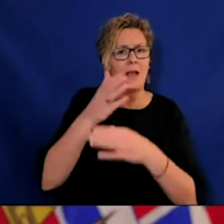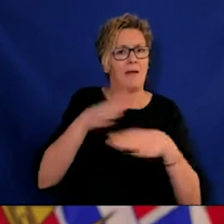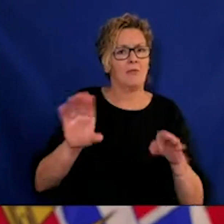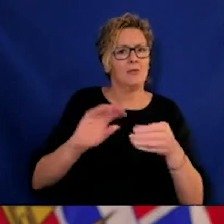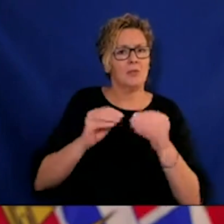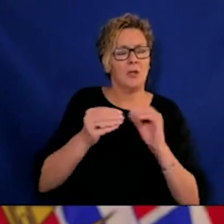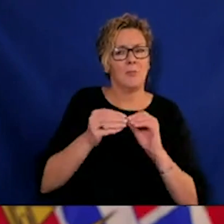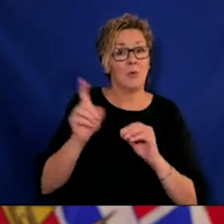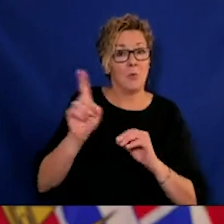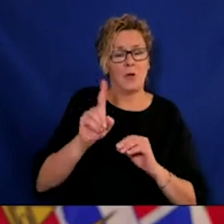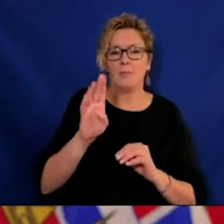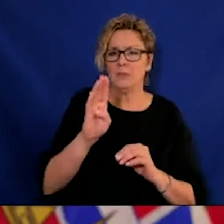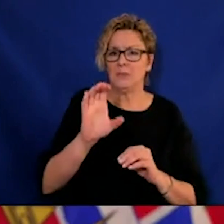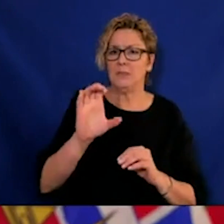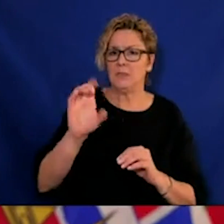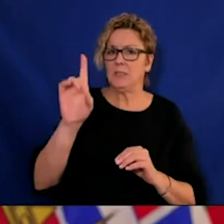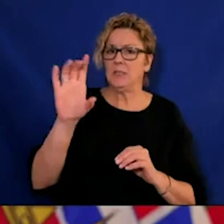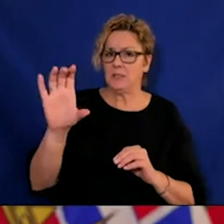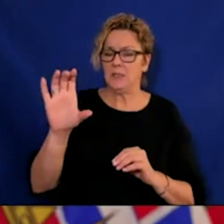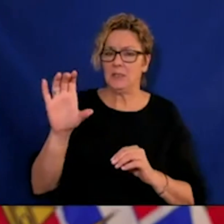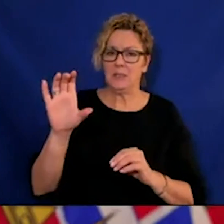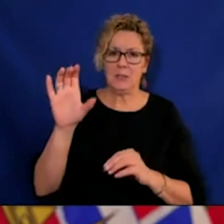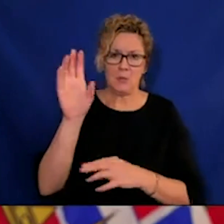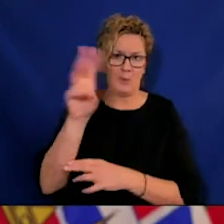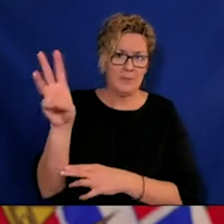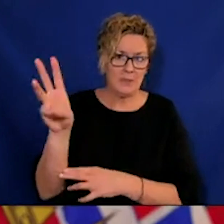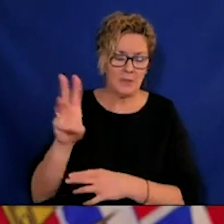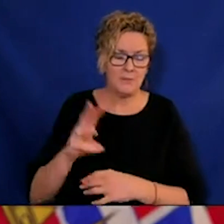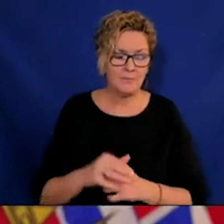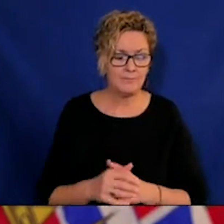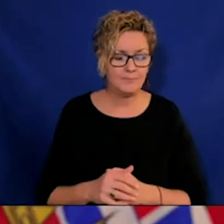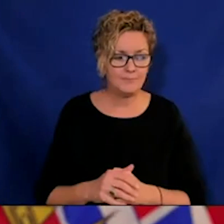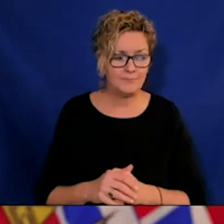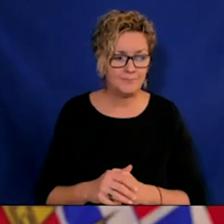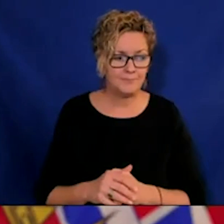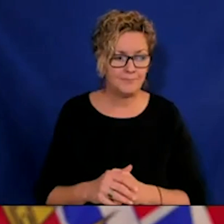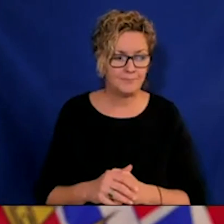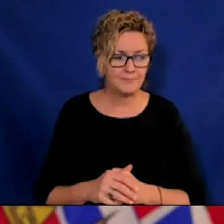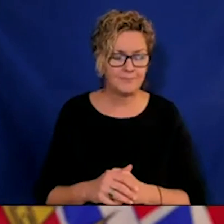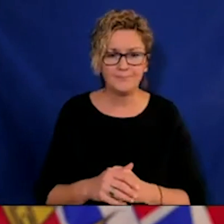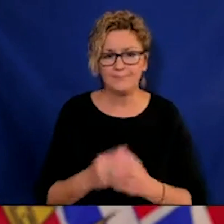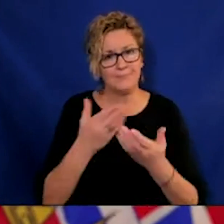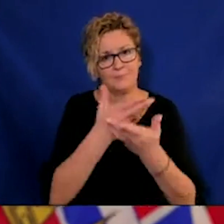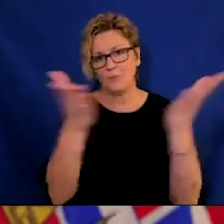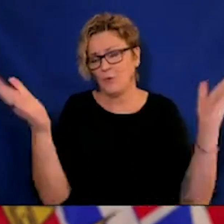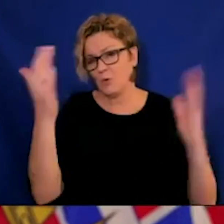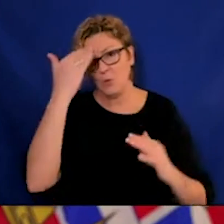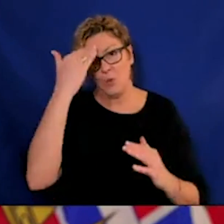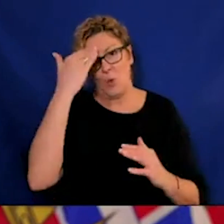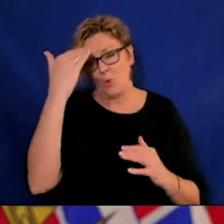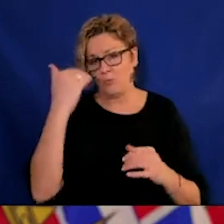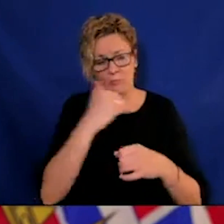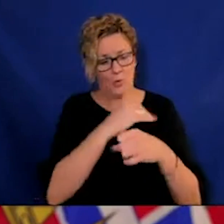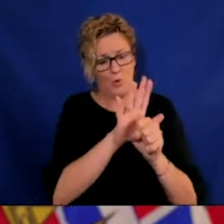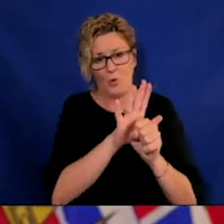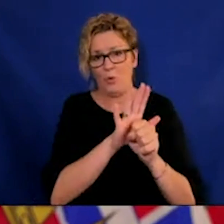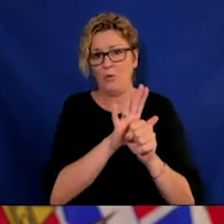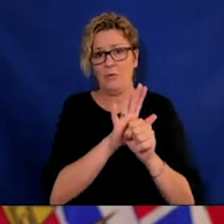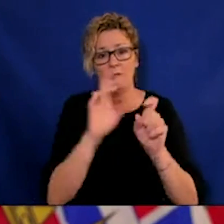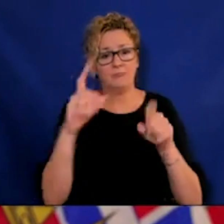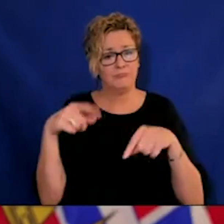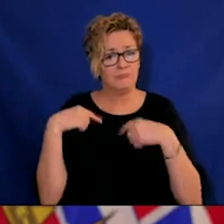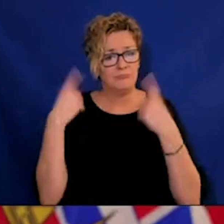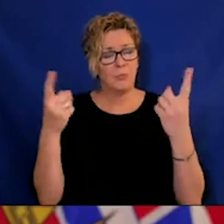So this has been, I don't need to say, a challenging pandemic for all of us, particularly as we're heading